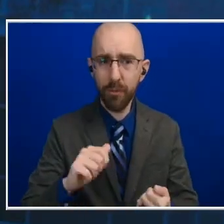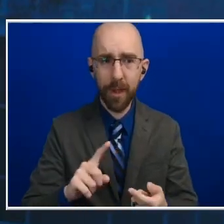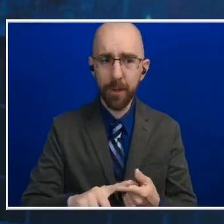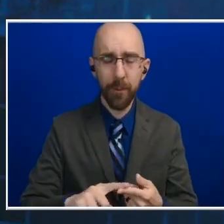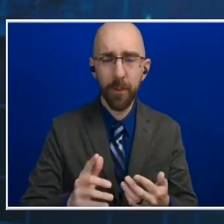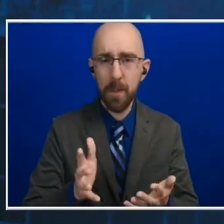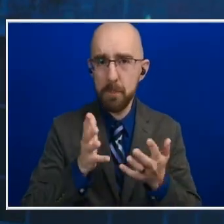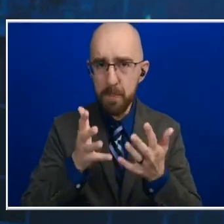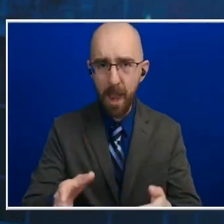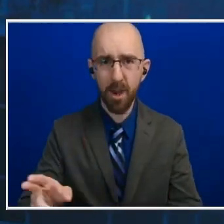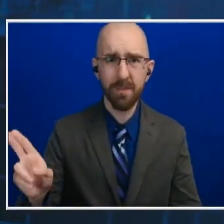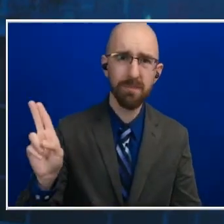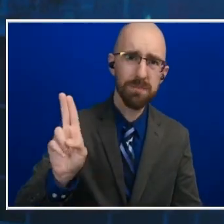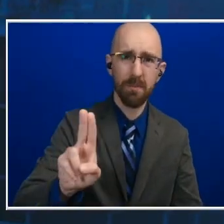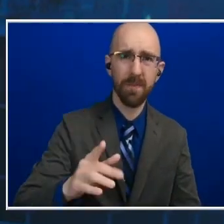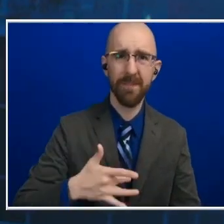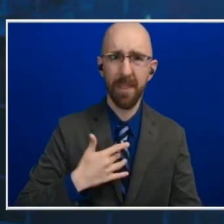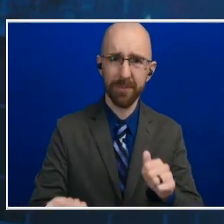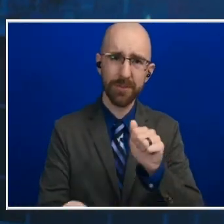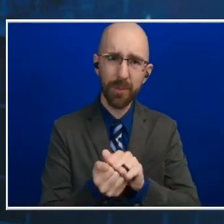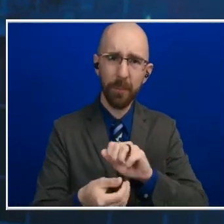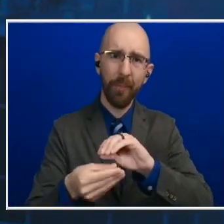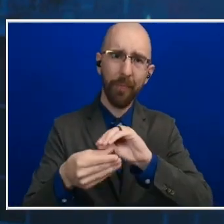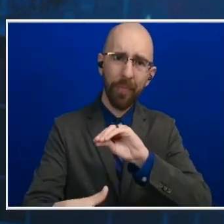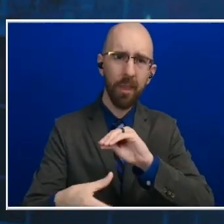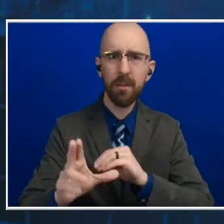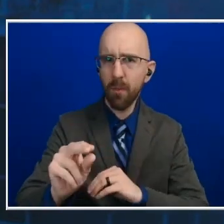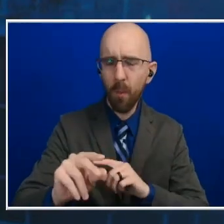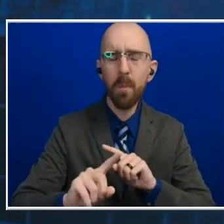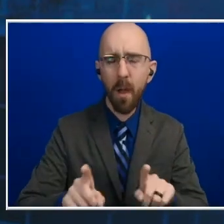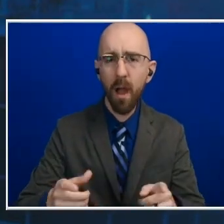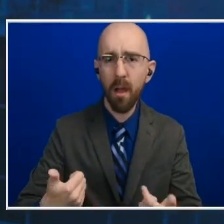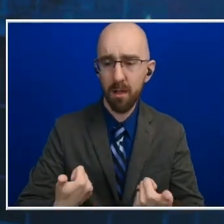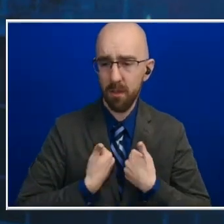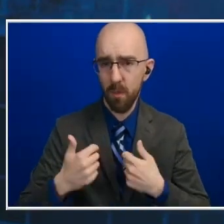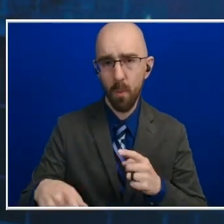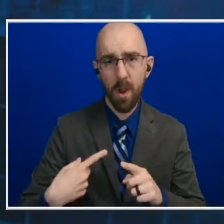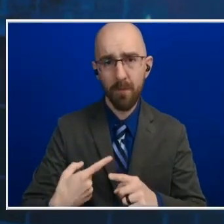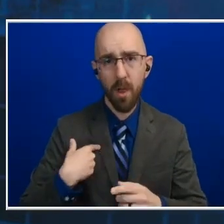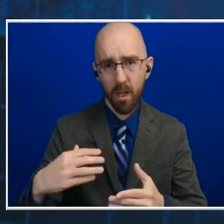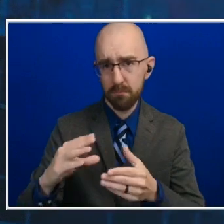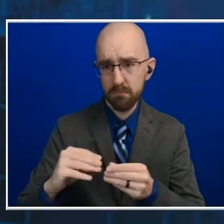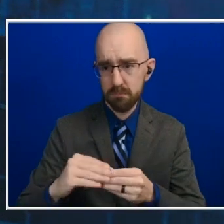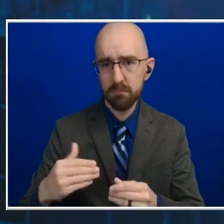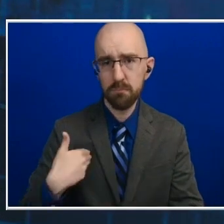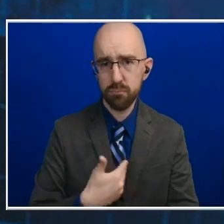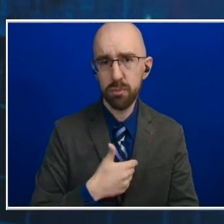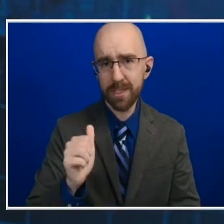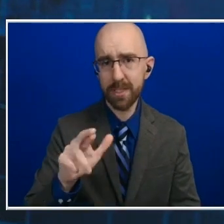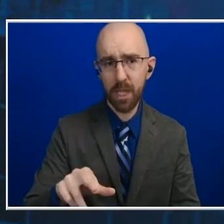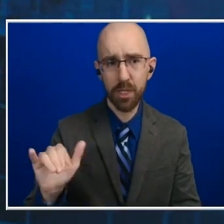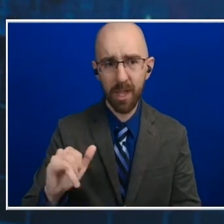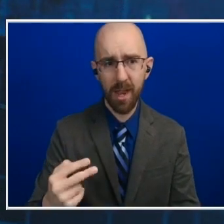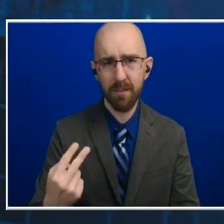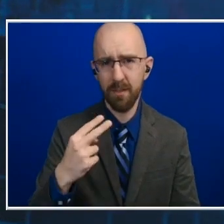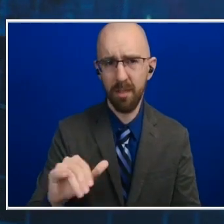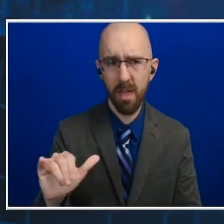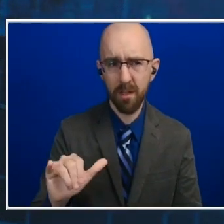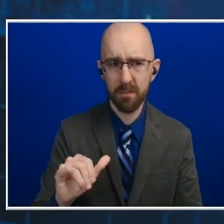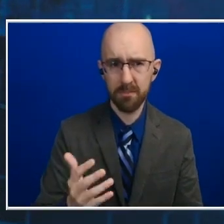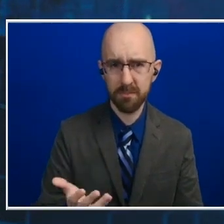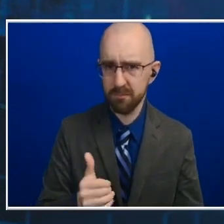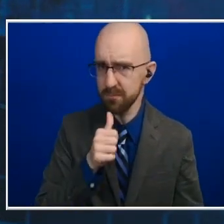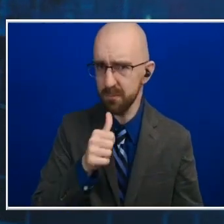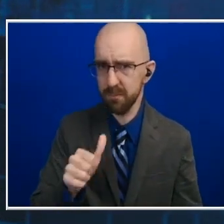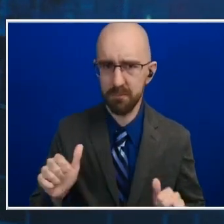them feel stupid and stuff, but you know, myself, when I tell somebody I have breast cancer and stuff, they kind of look at you like, that's not possible. Well, it